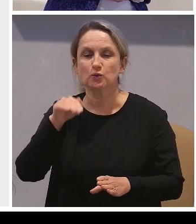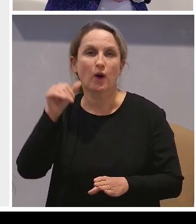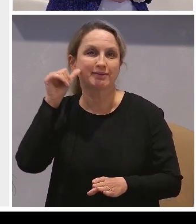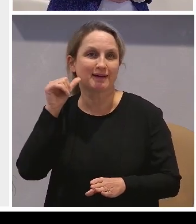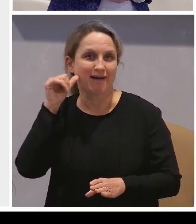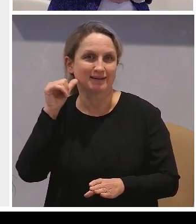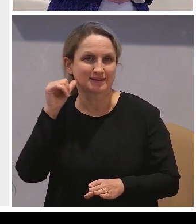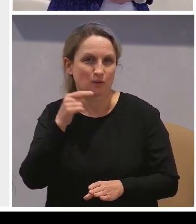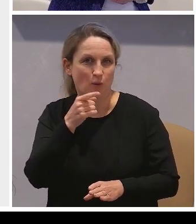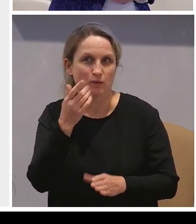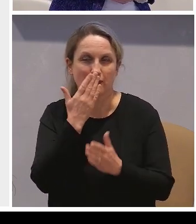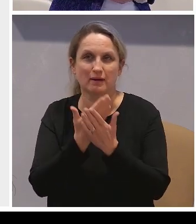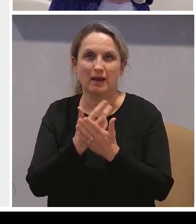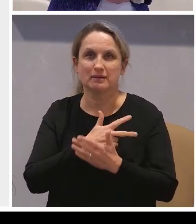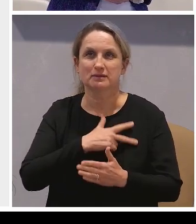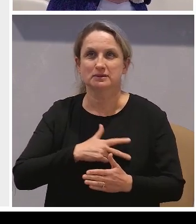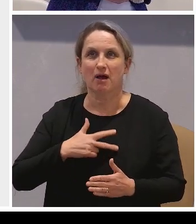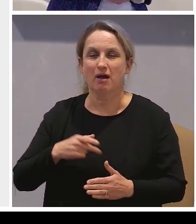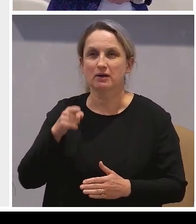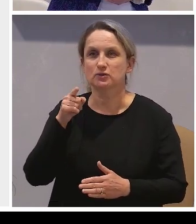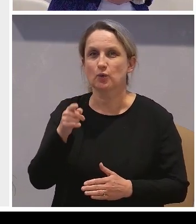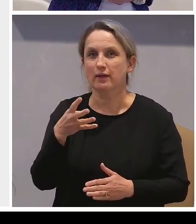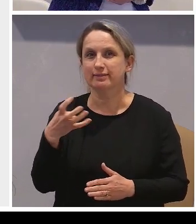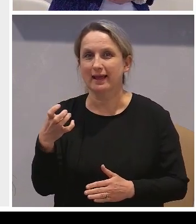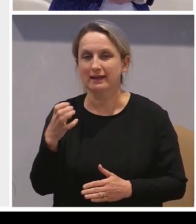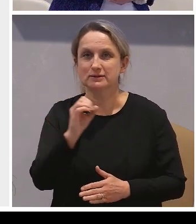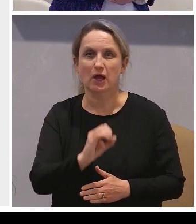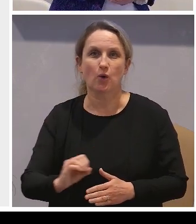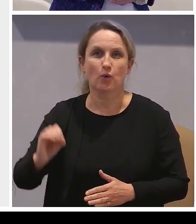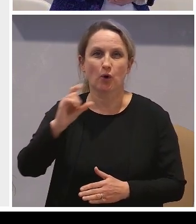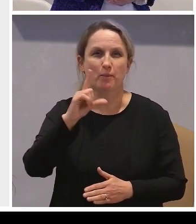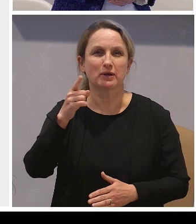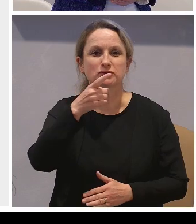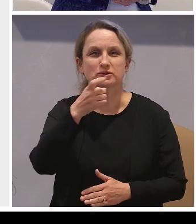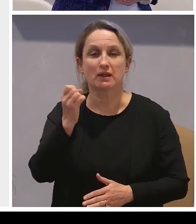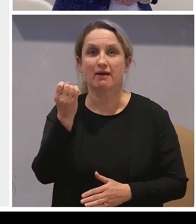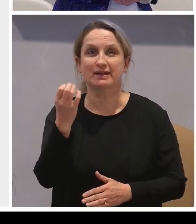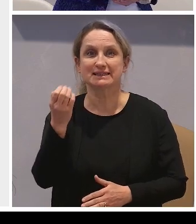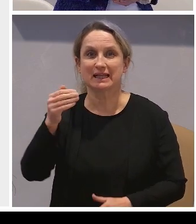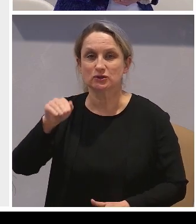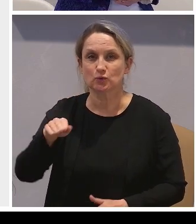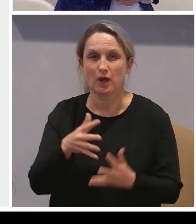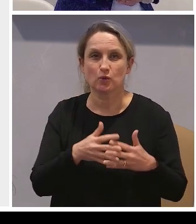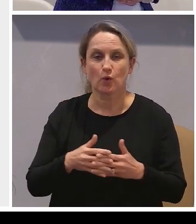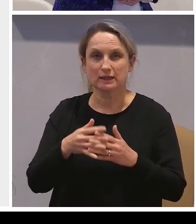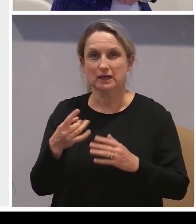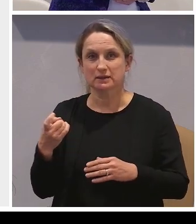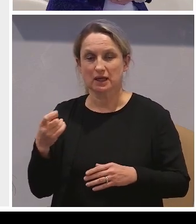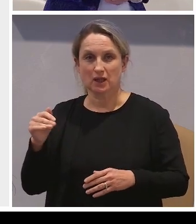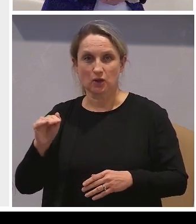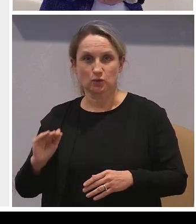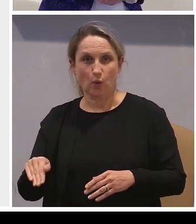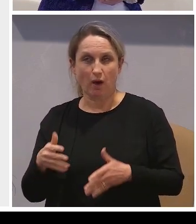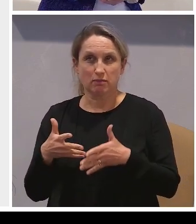siis toodud näiteks, et 100,000. Taanis on For 1400, example, in Euroopa Denmark, Liidus there are about 115 000, USA 100 1,400, 000 in the European ja kui me